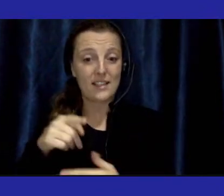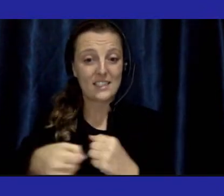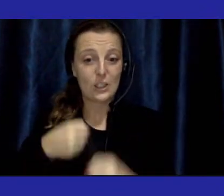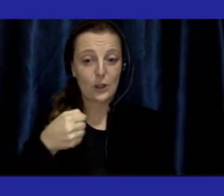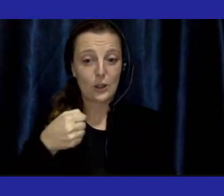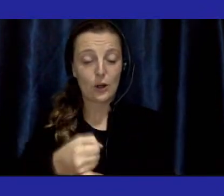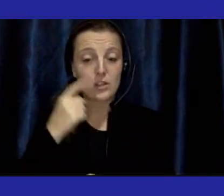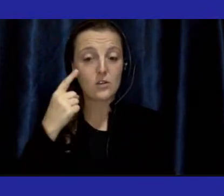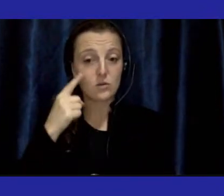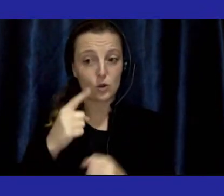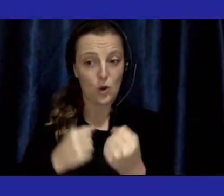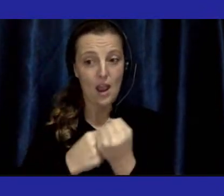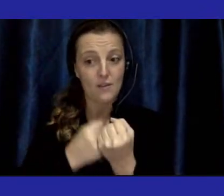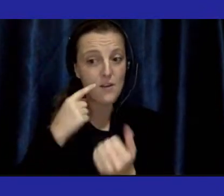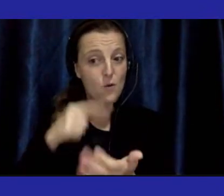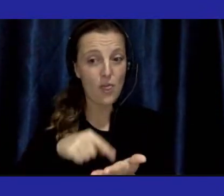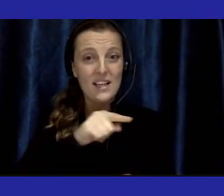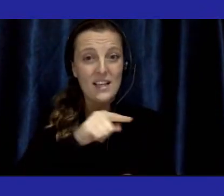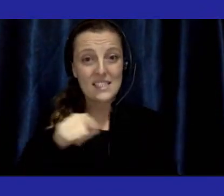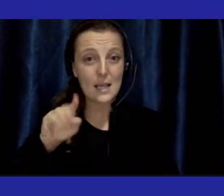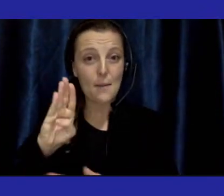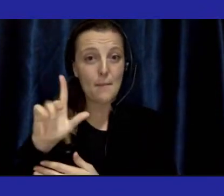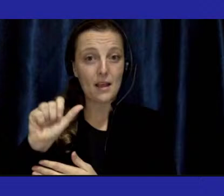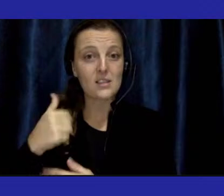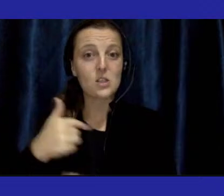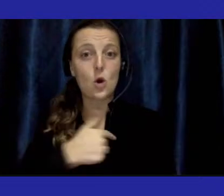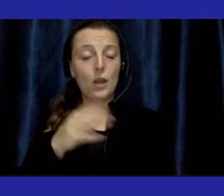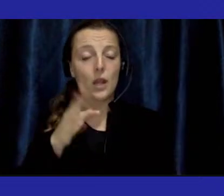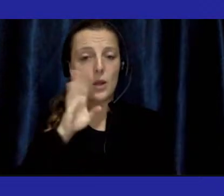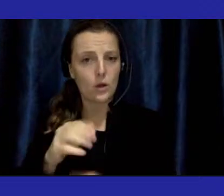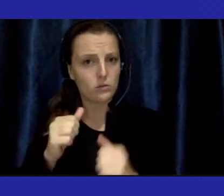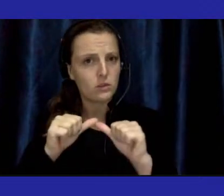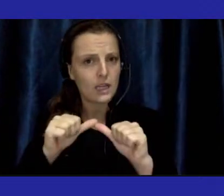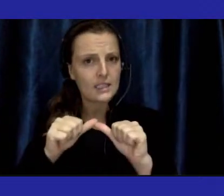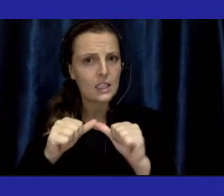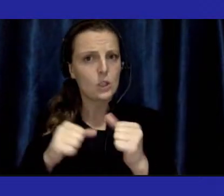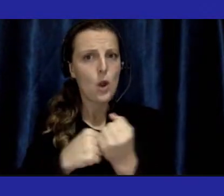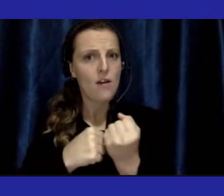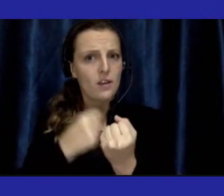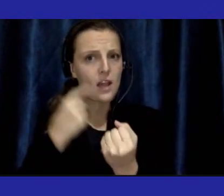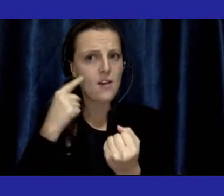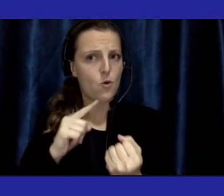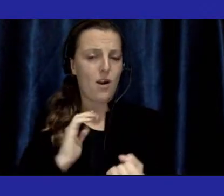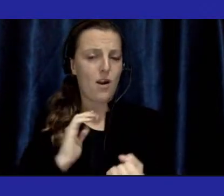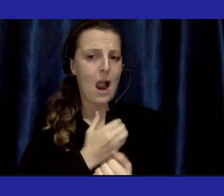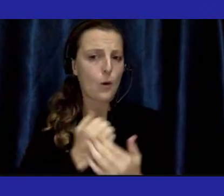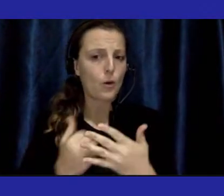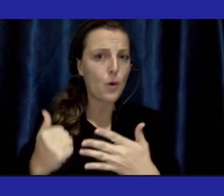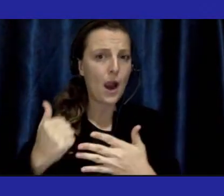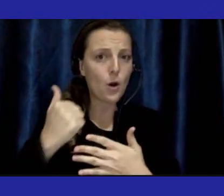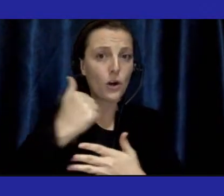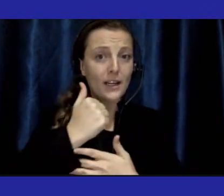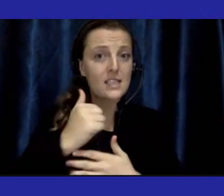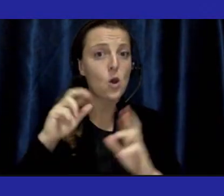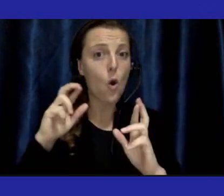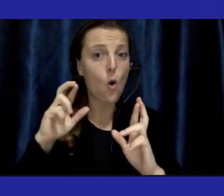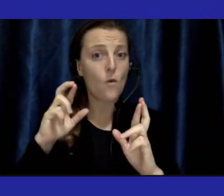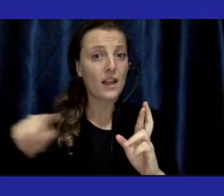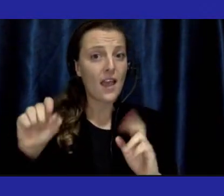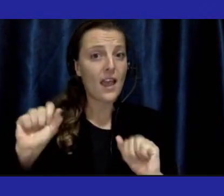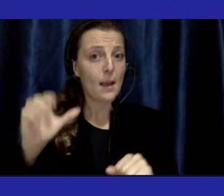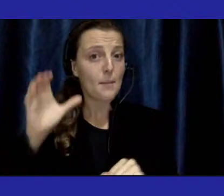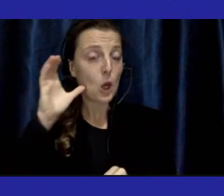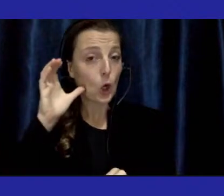of the year to make sure our priorities can at least be heard, if not fully met, which we're very excited for. A couple